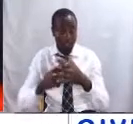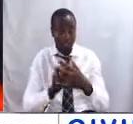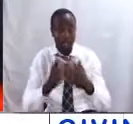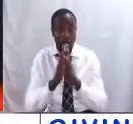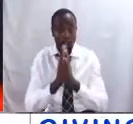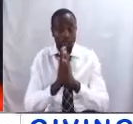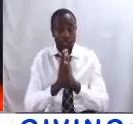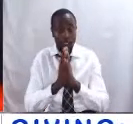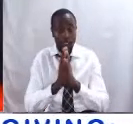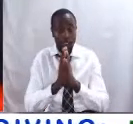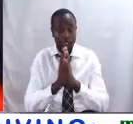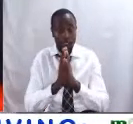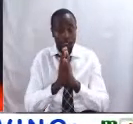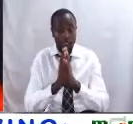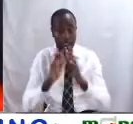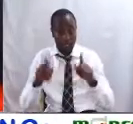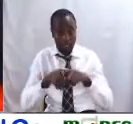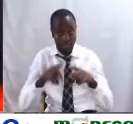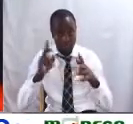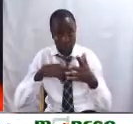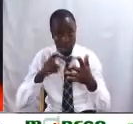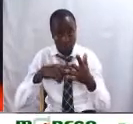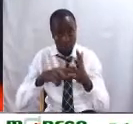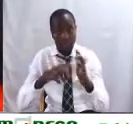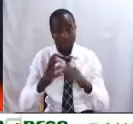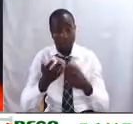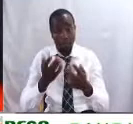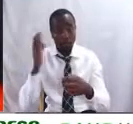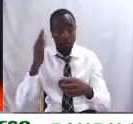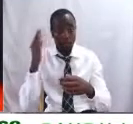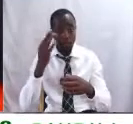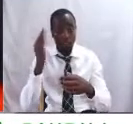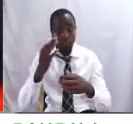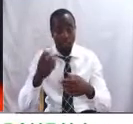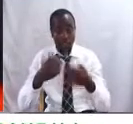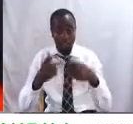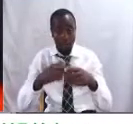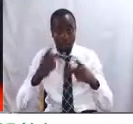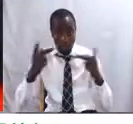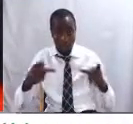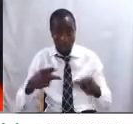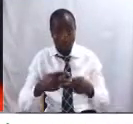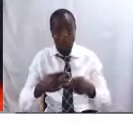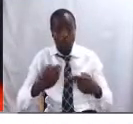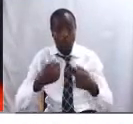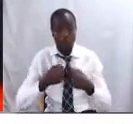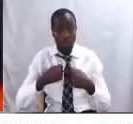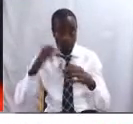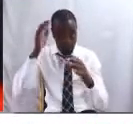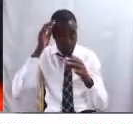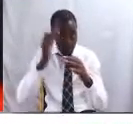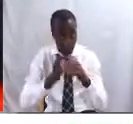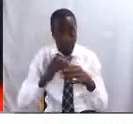well. We even read the Bible and preach. But it reaches a place where we put our armor down